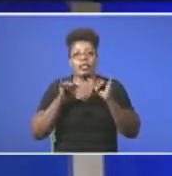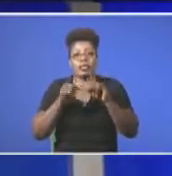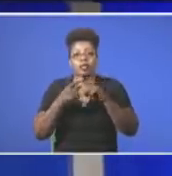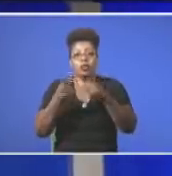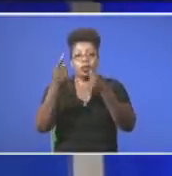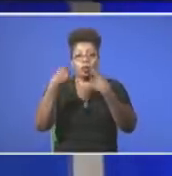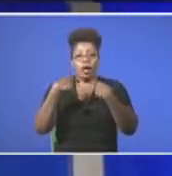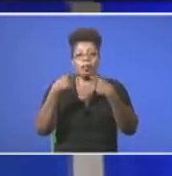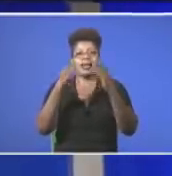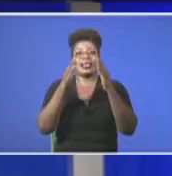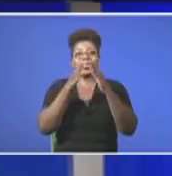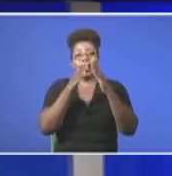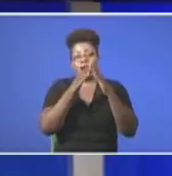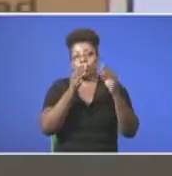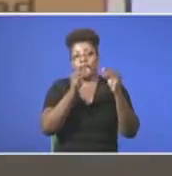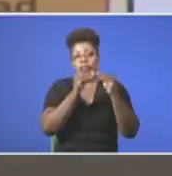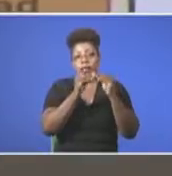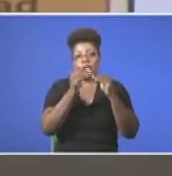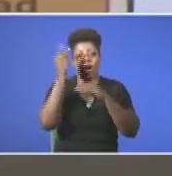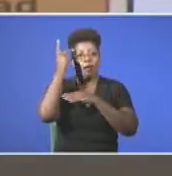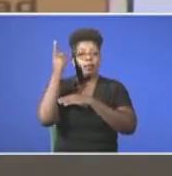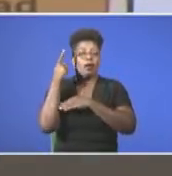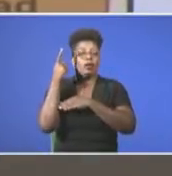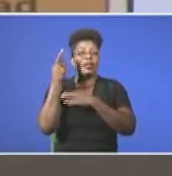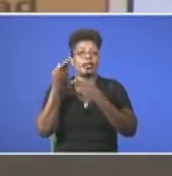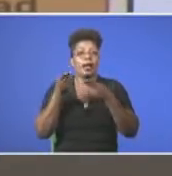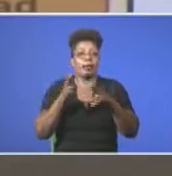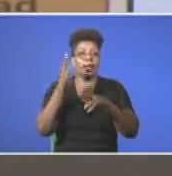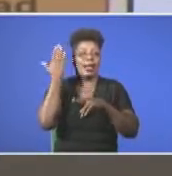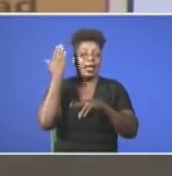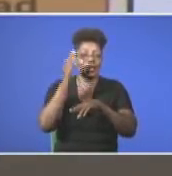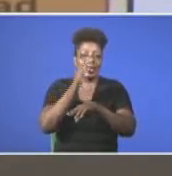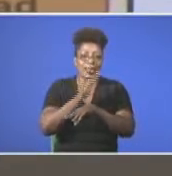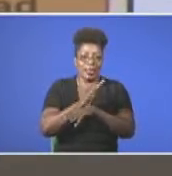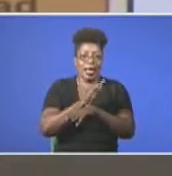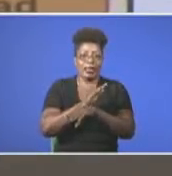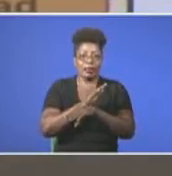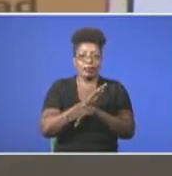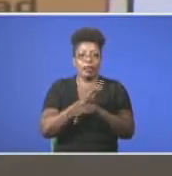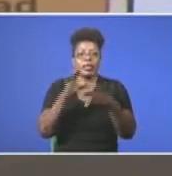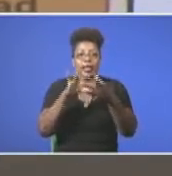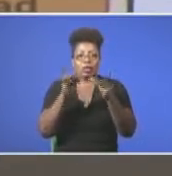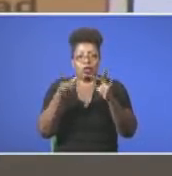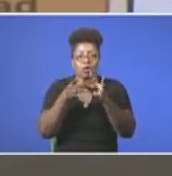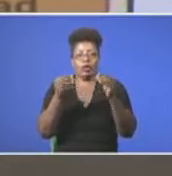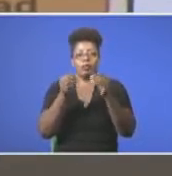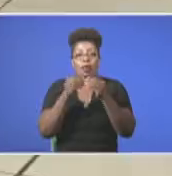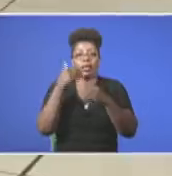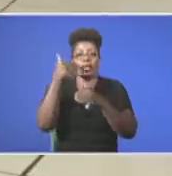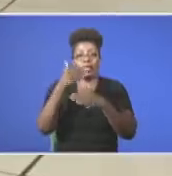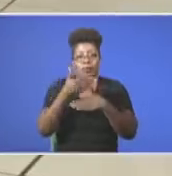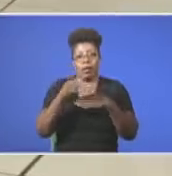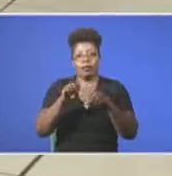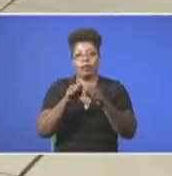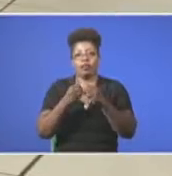come, a town hall meeting on parenting held last night. We're just getting started first at 6. That story and more on the next side of the